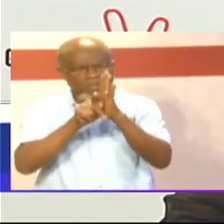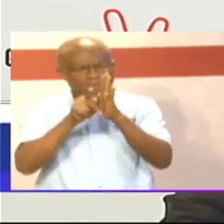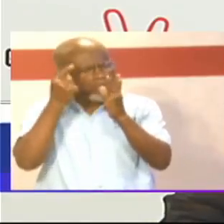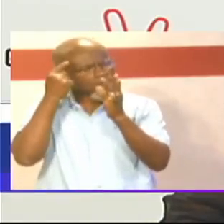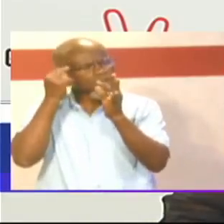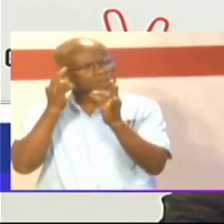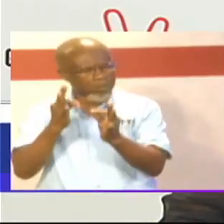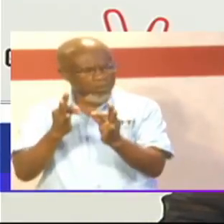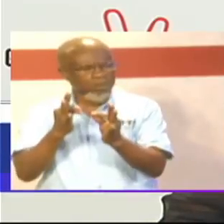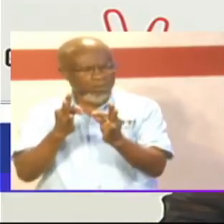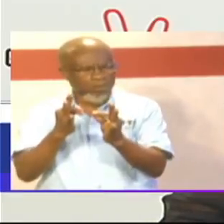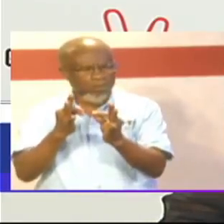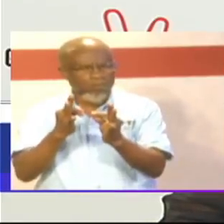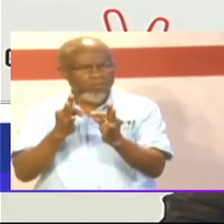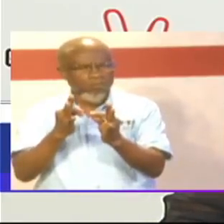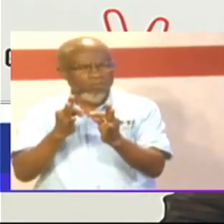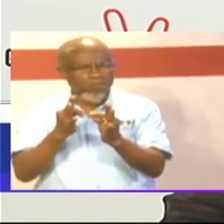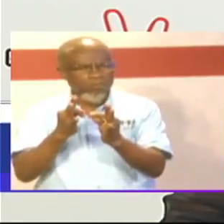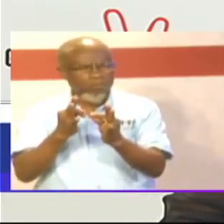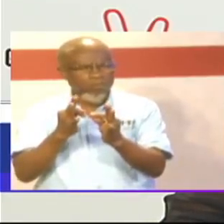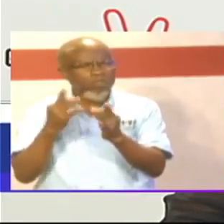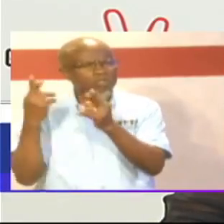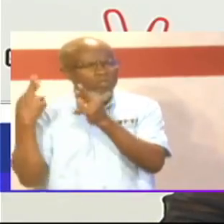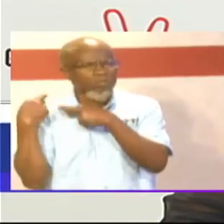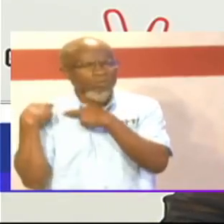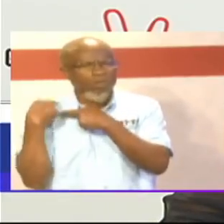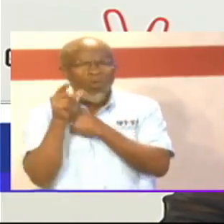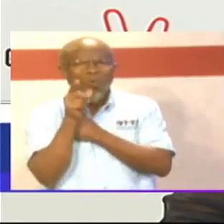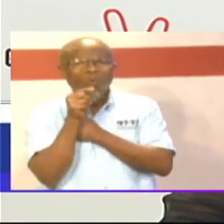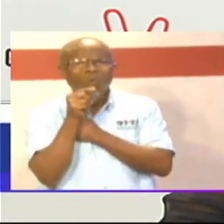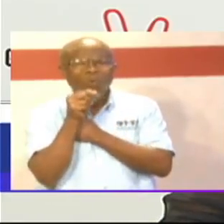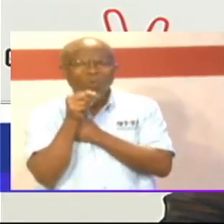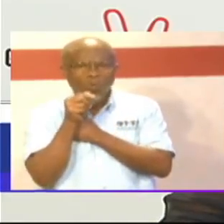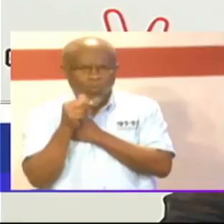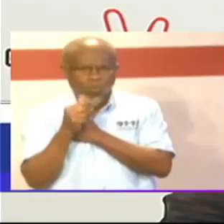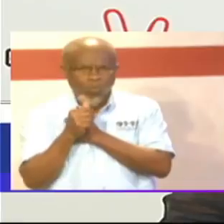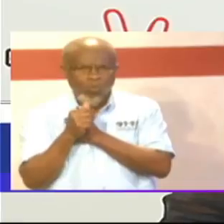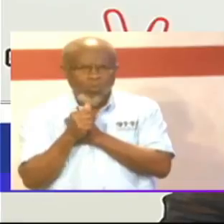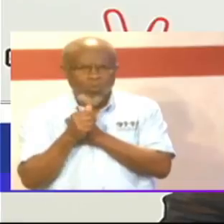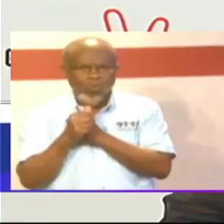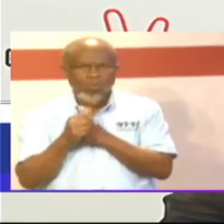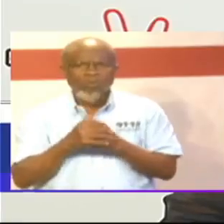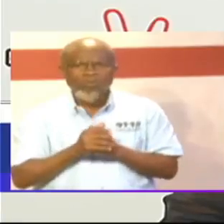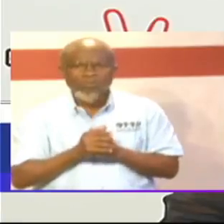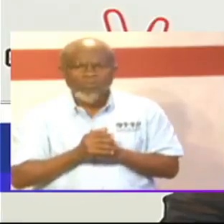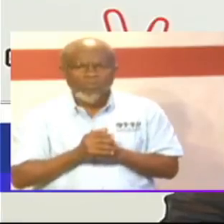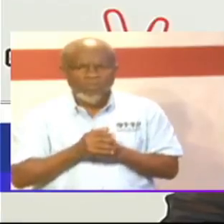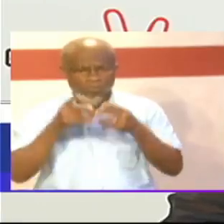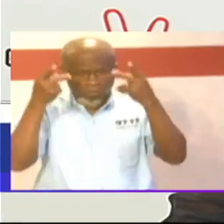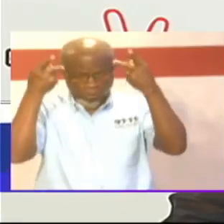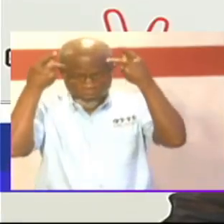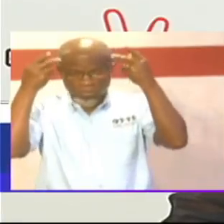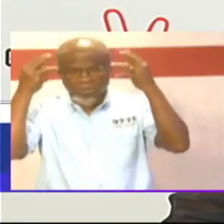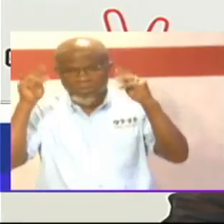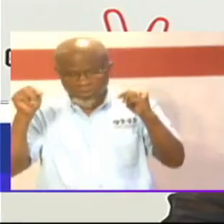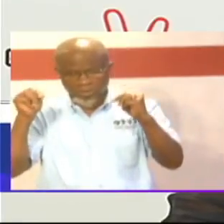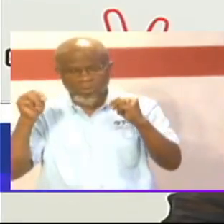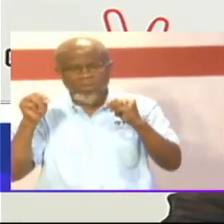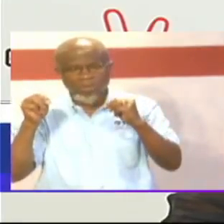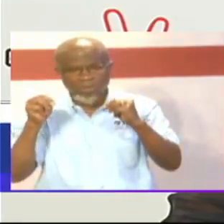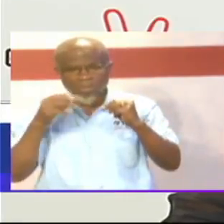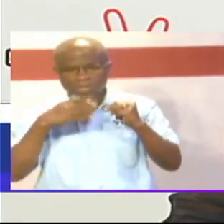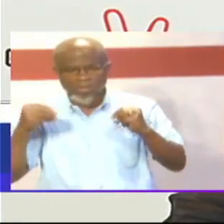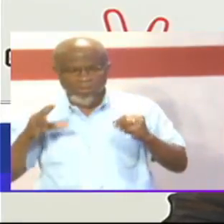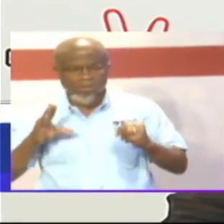that will be the responsibility and under the purview of the Honorable Prime Minister and his